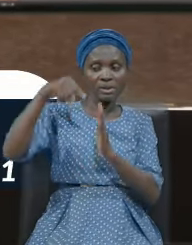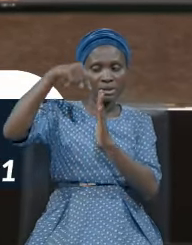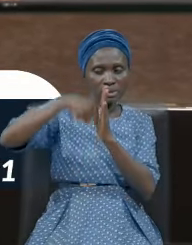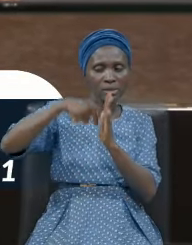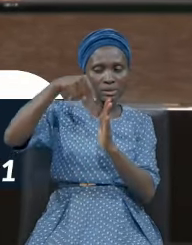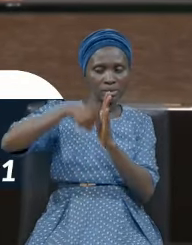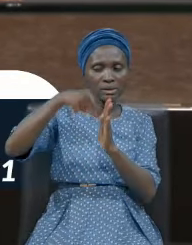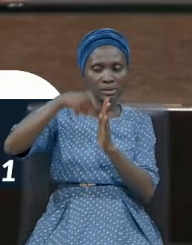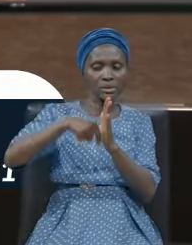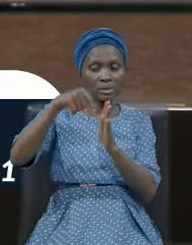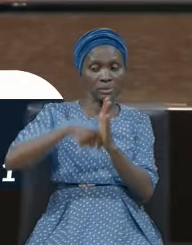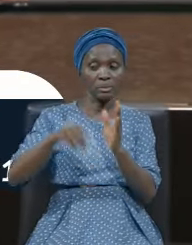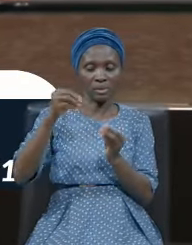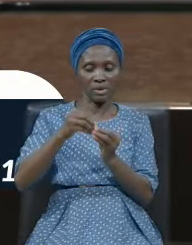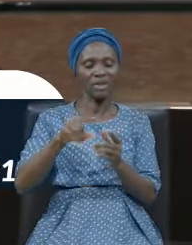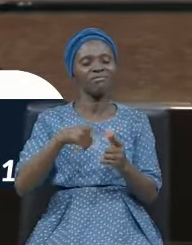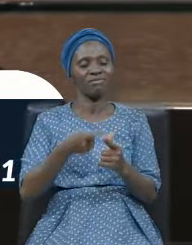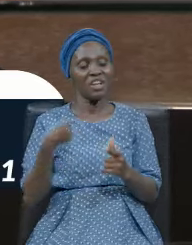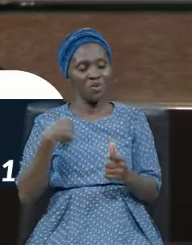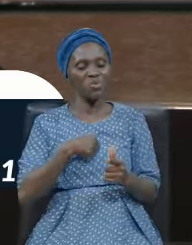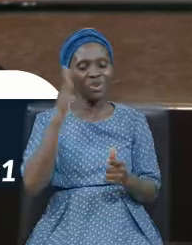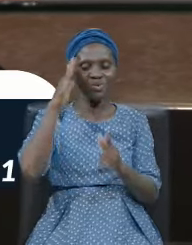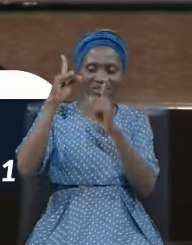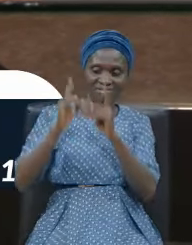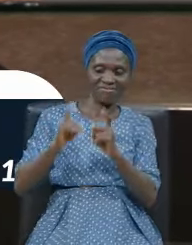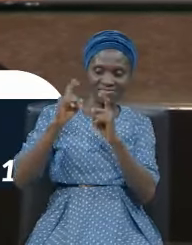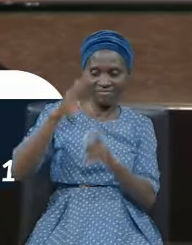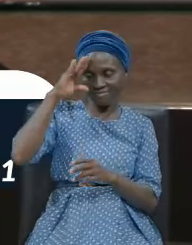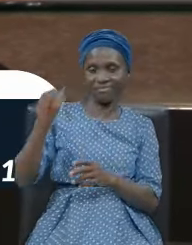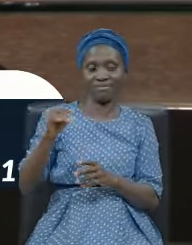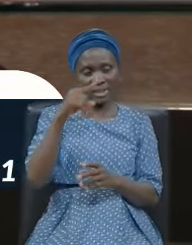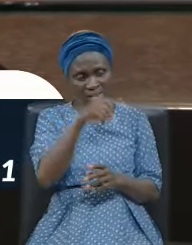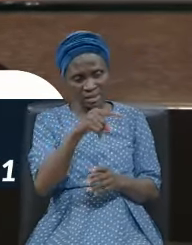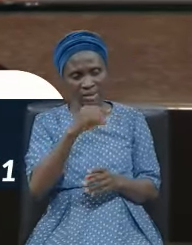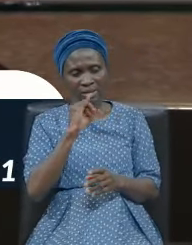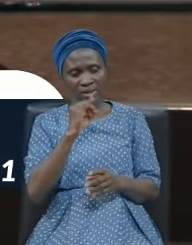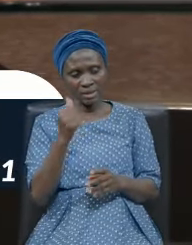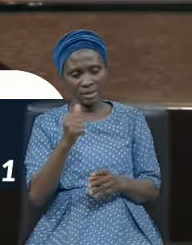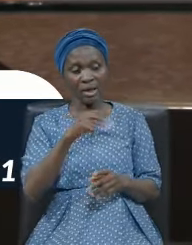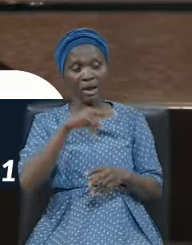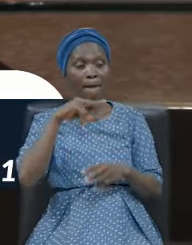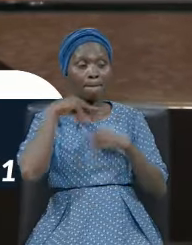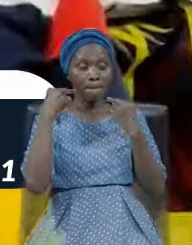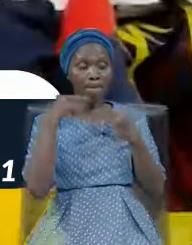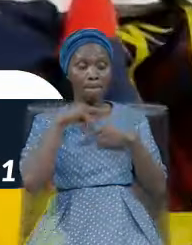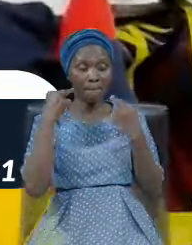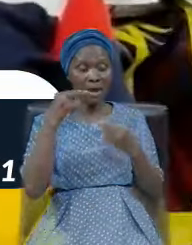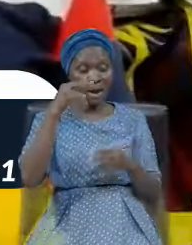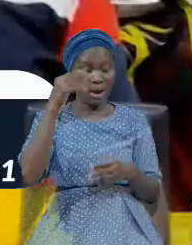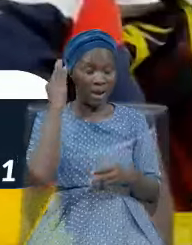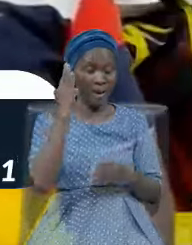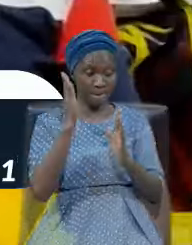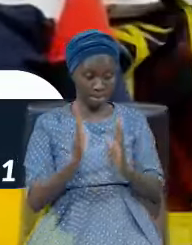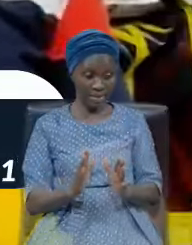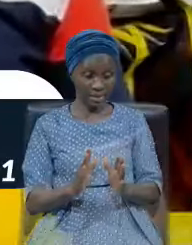deliberately in your office. He is a pastor, but he's still working in the office. In that place,